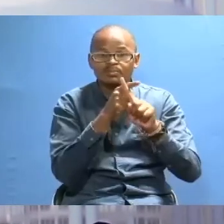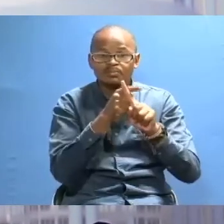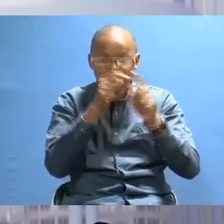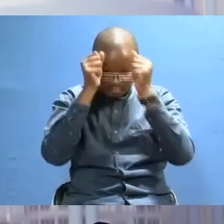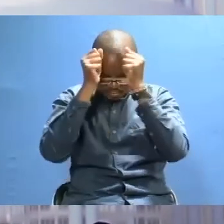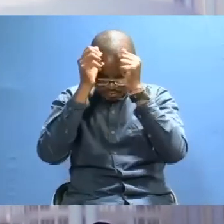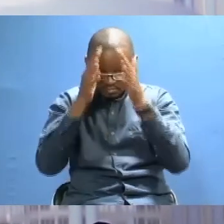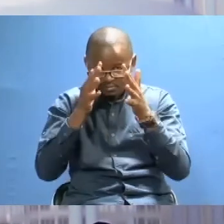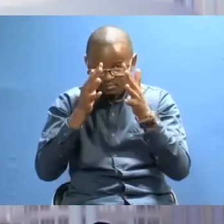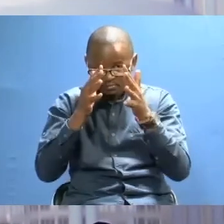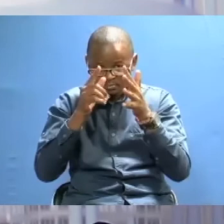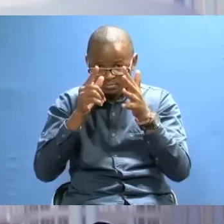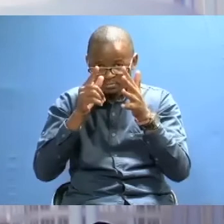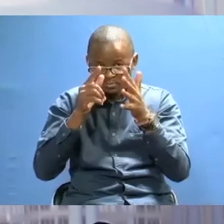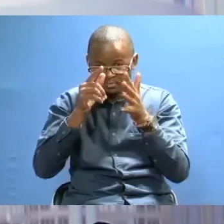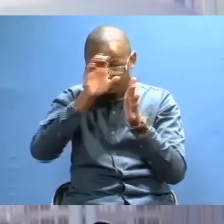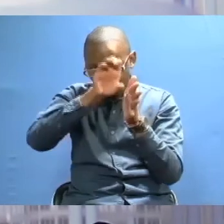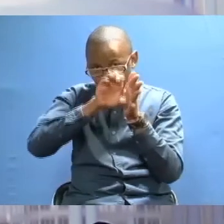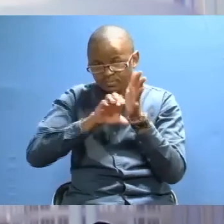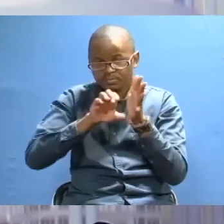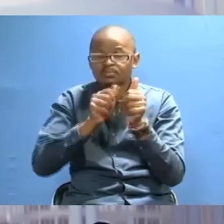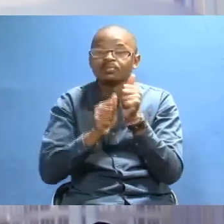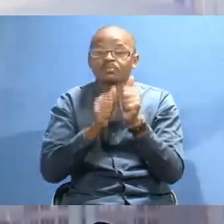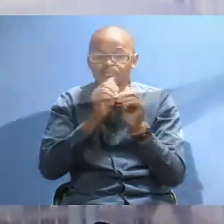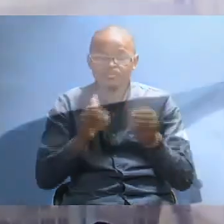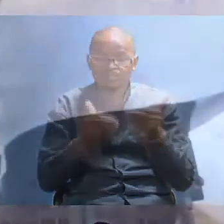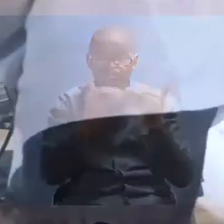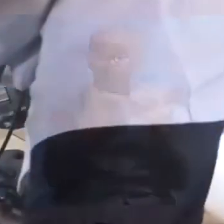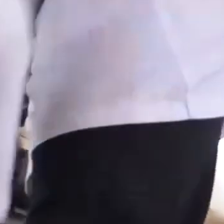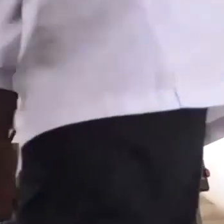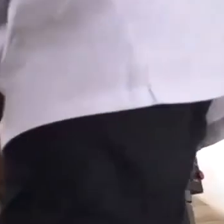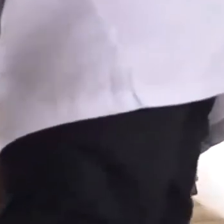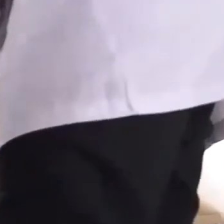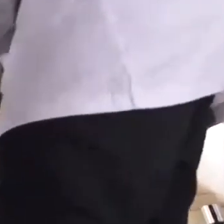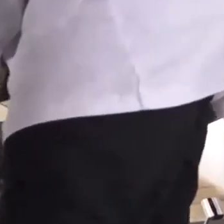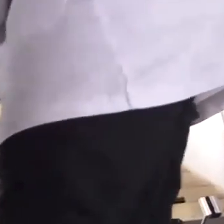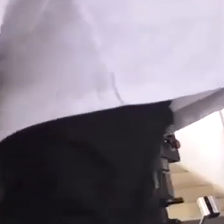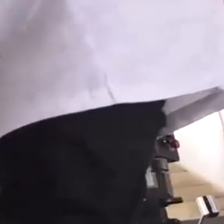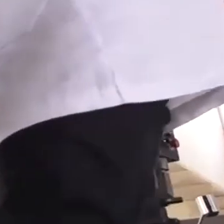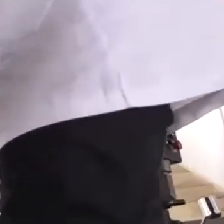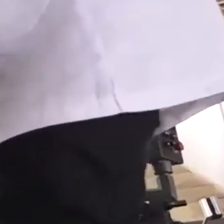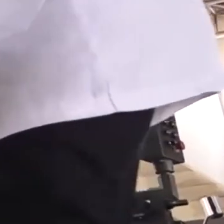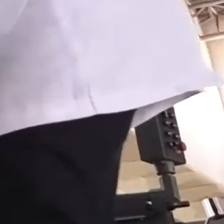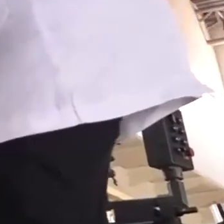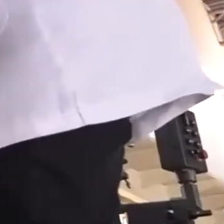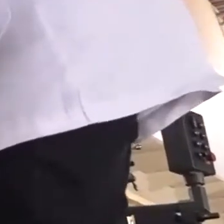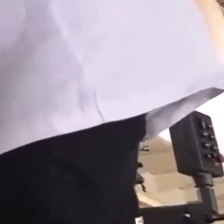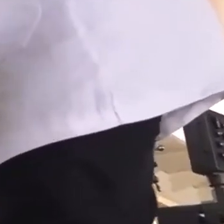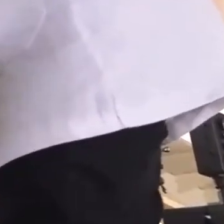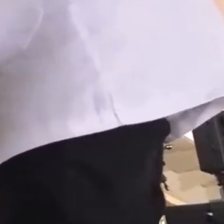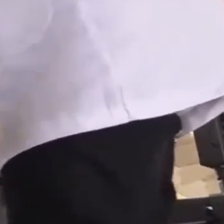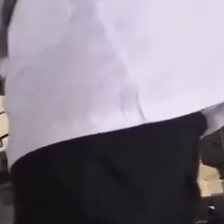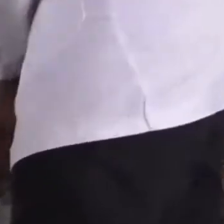the student's catalog, which you shall be which shall be issued to you. Within the school, we have